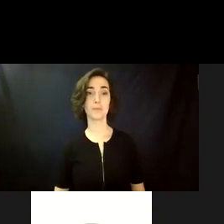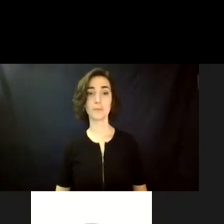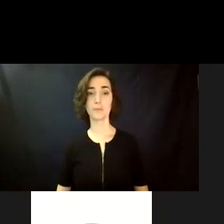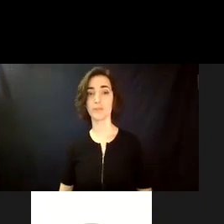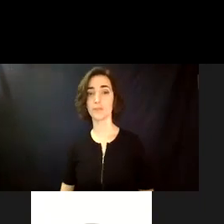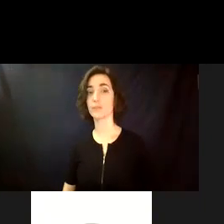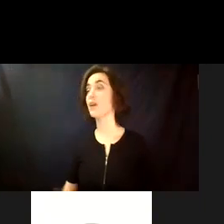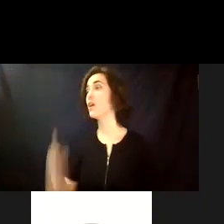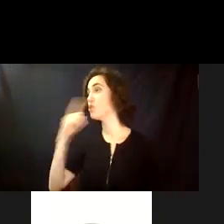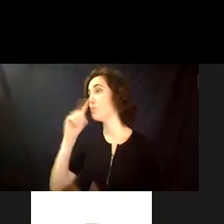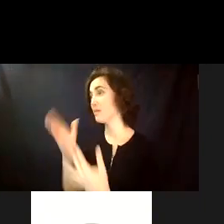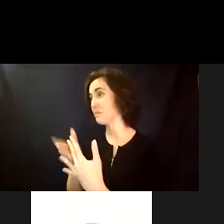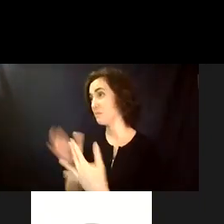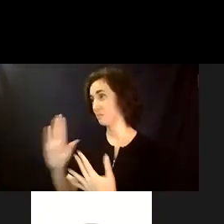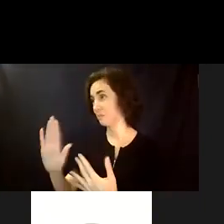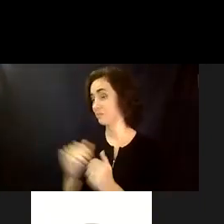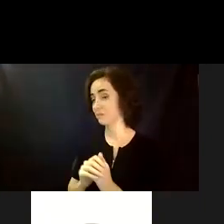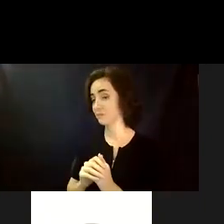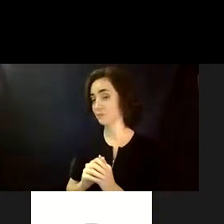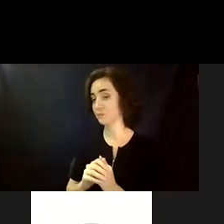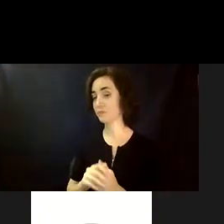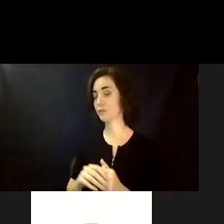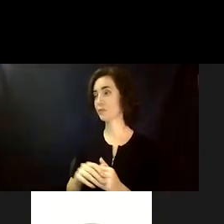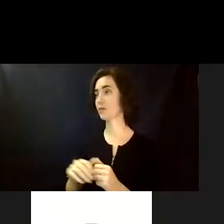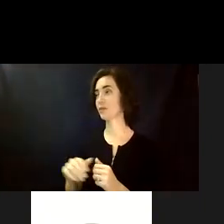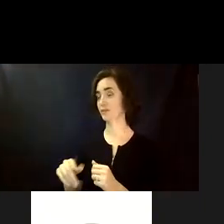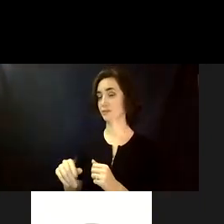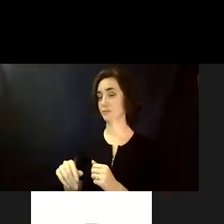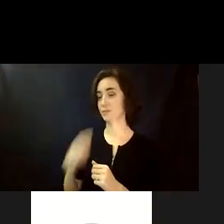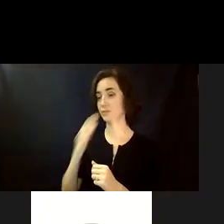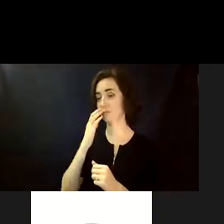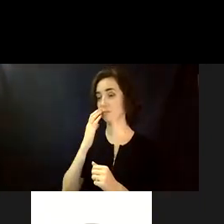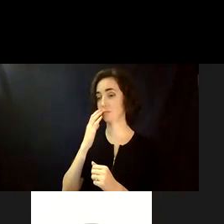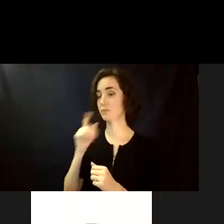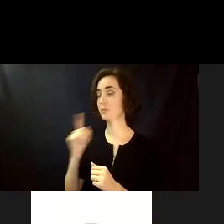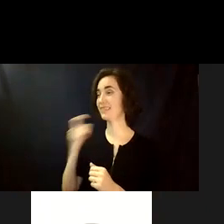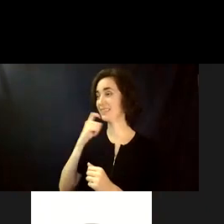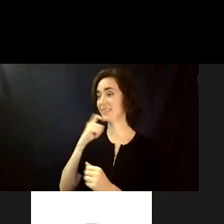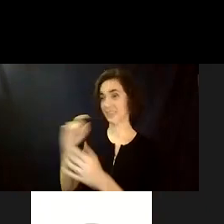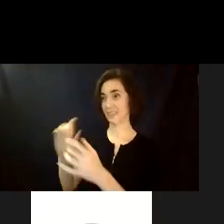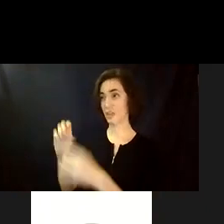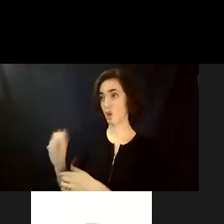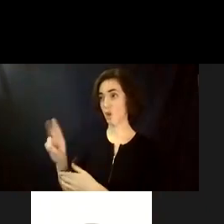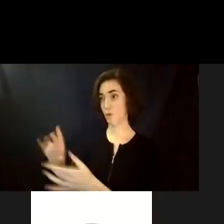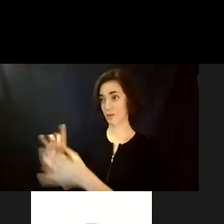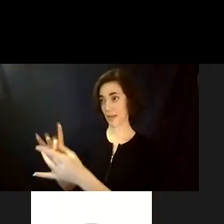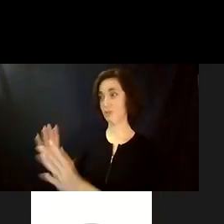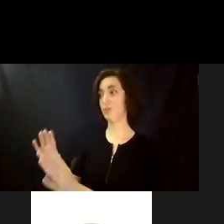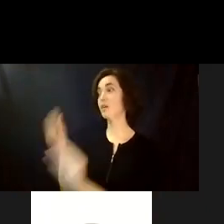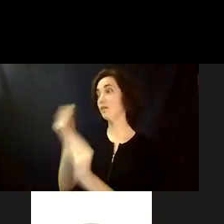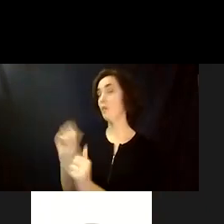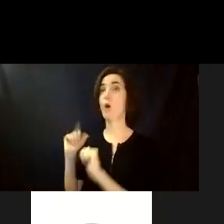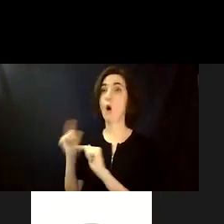If I may, I want to jump in real quick as a follow-up to what was being said by Southern. Is all